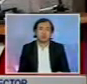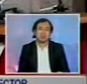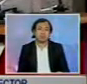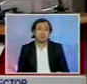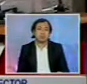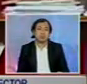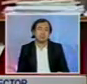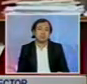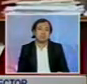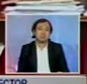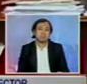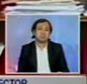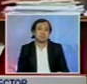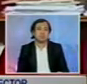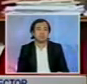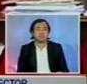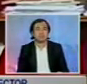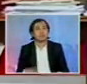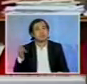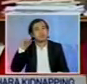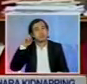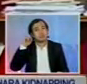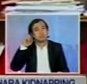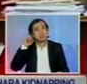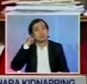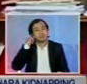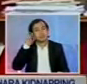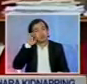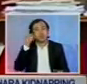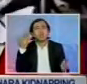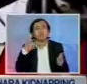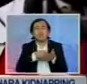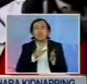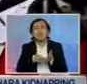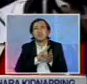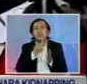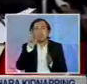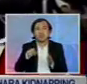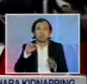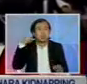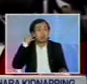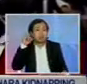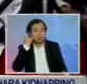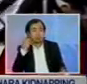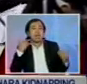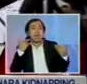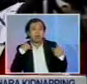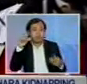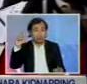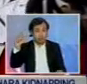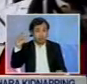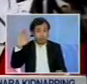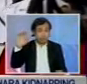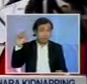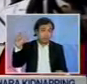Please, what is the basis? Will you kindly repeat your question? Oh. My question is, there was a transfer certificate of